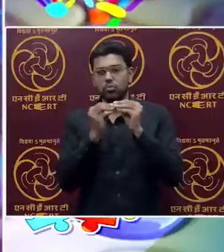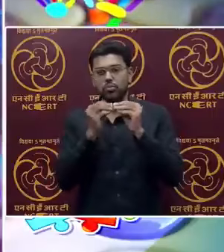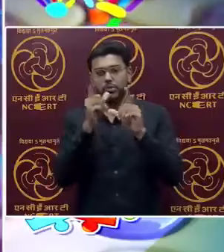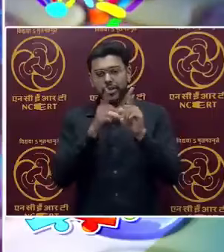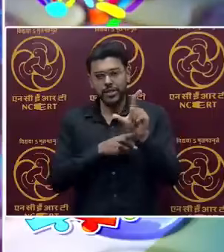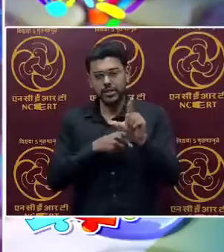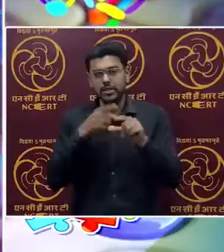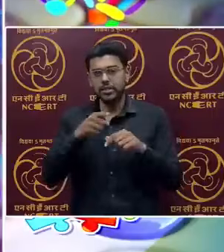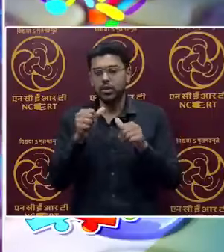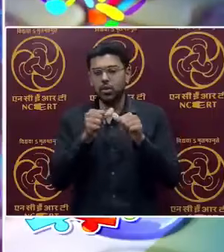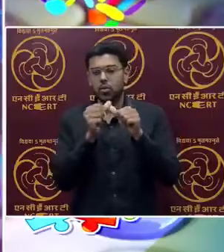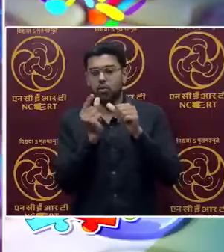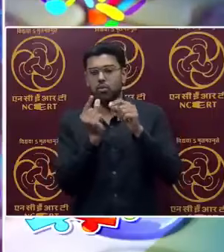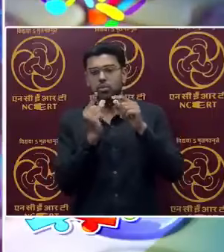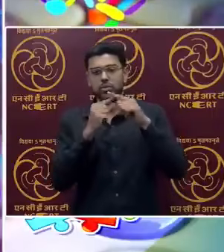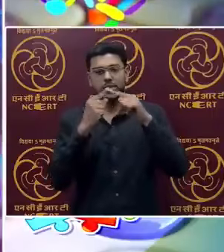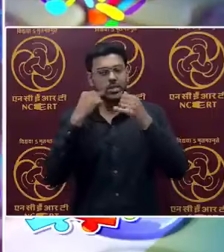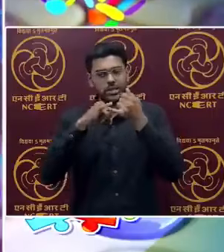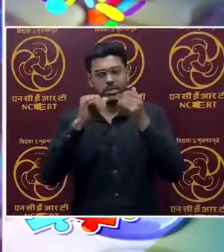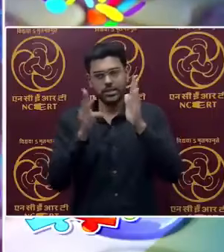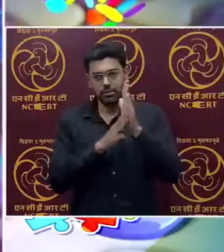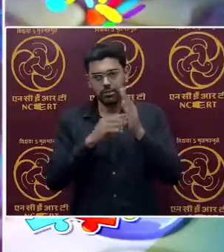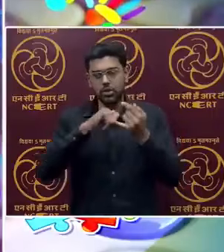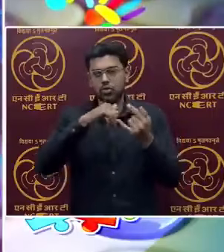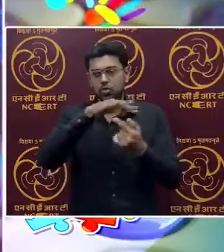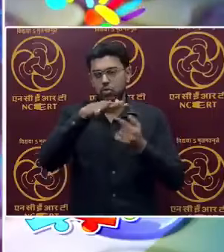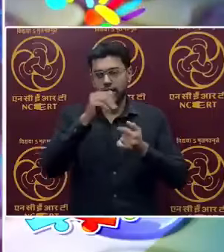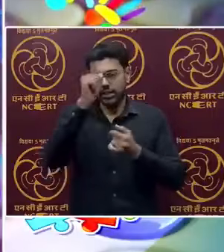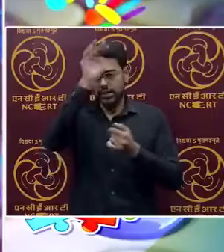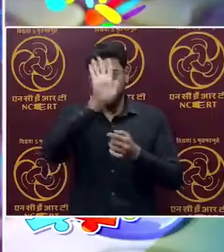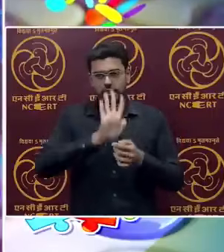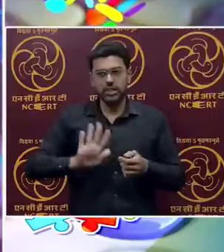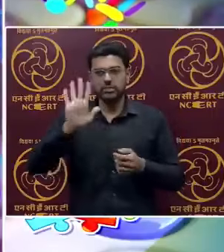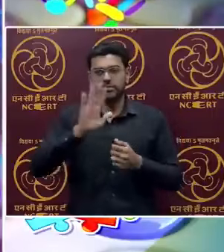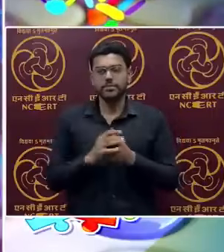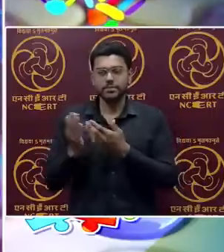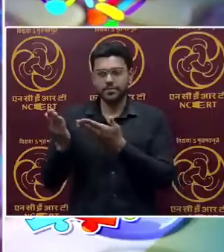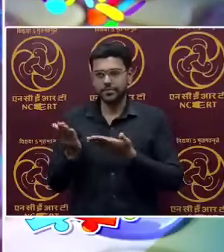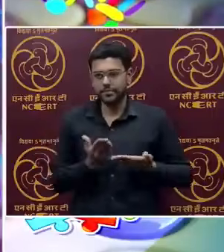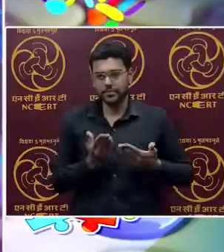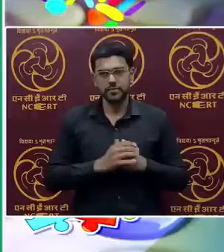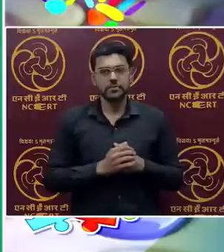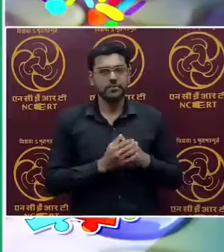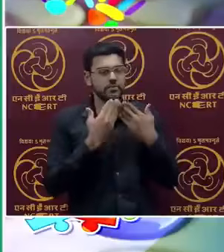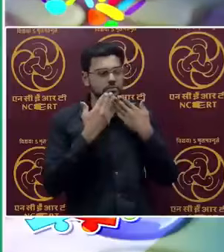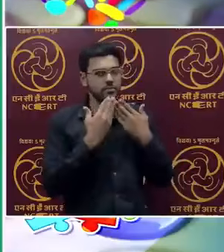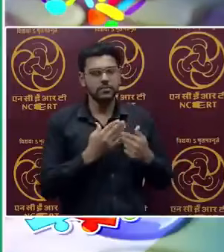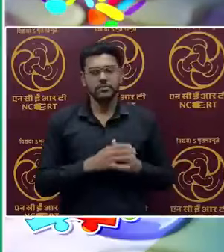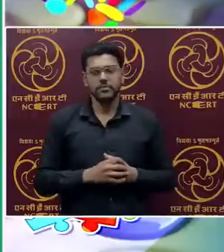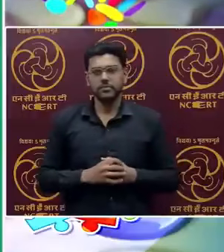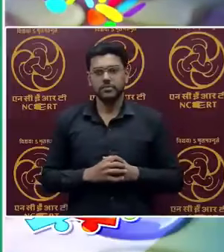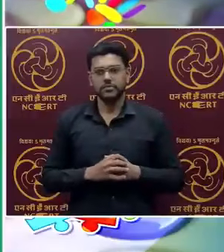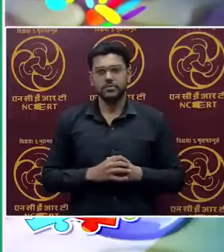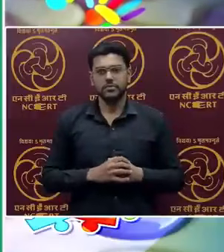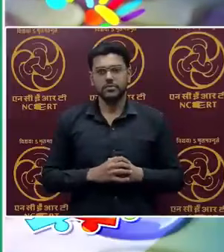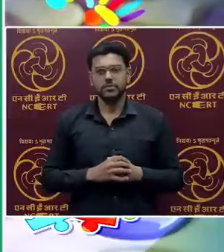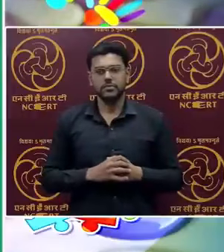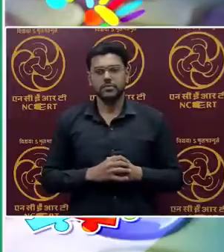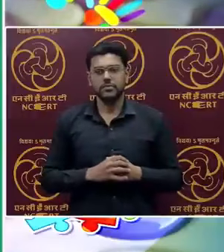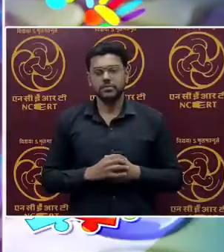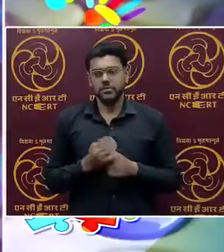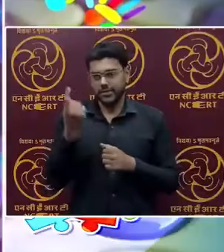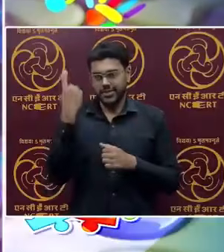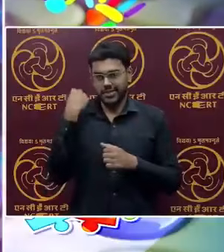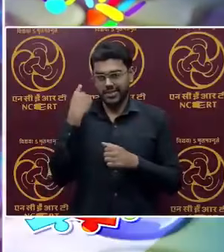from Autism Society for India. Ma'am, namaskar and very warm welcome to the session. Thank you. Right. So yesterday